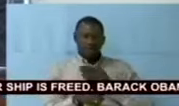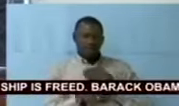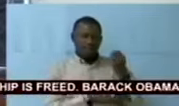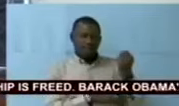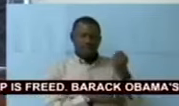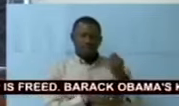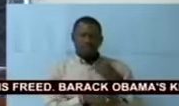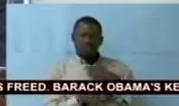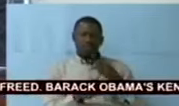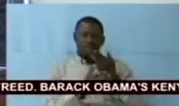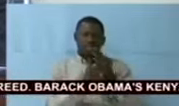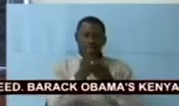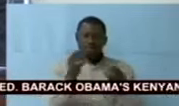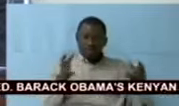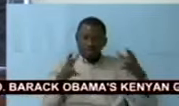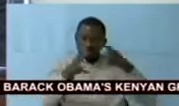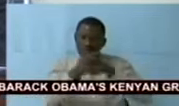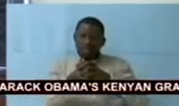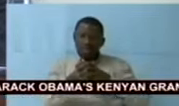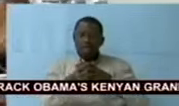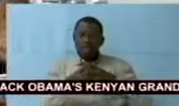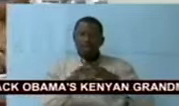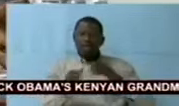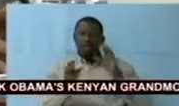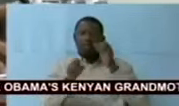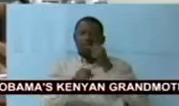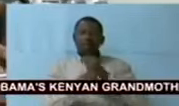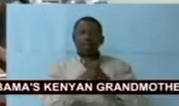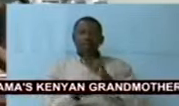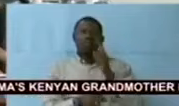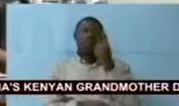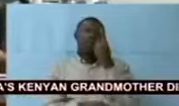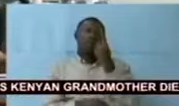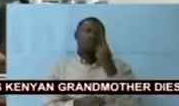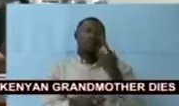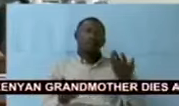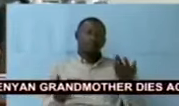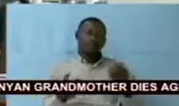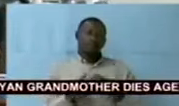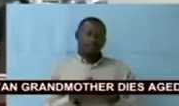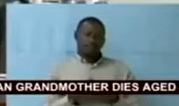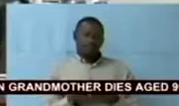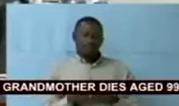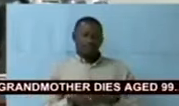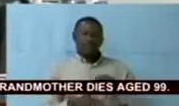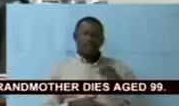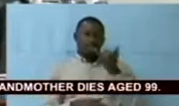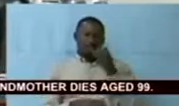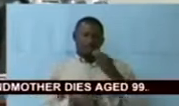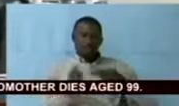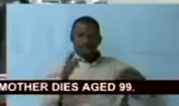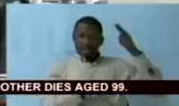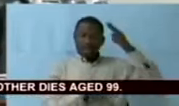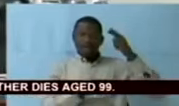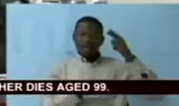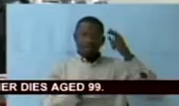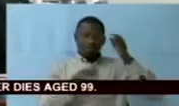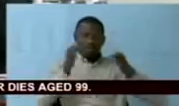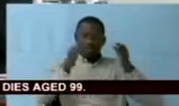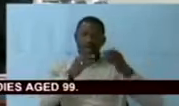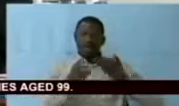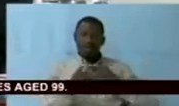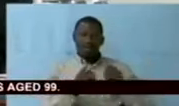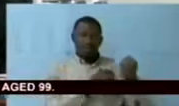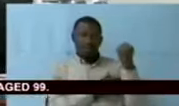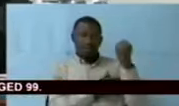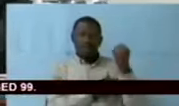flow ni beta ke kafundi ni wakaka killing. The High Court has obvious jurisdiction to hear any matter. Na kiti bunda ba ni